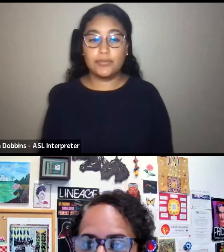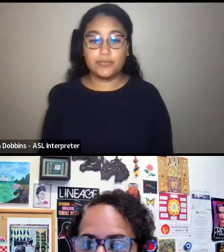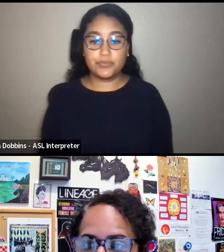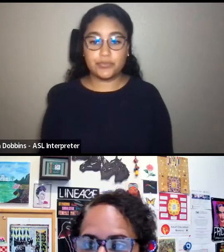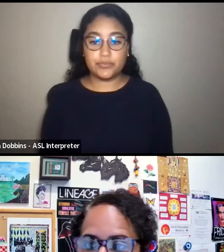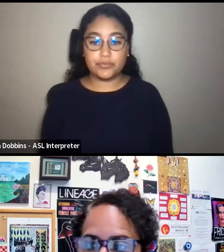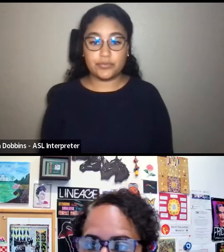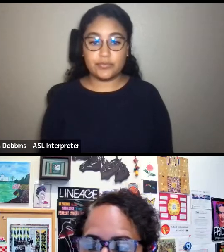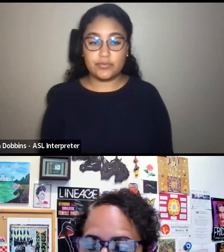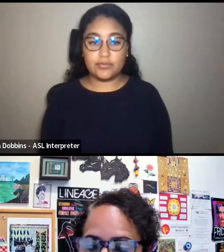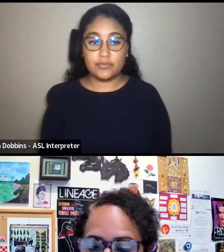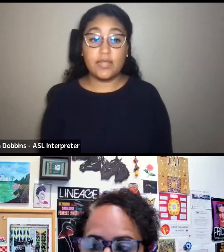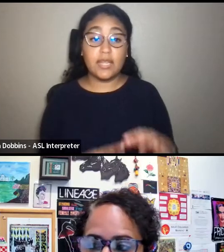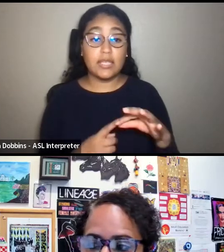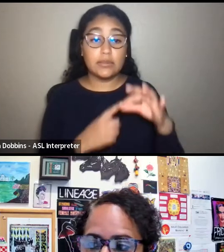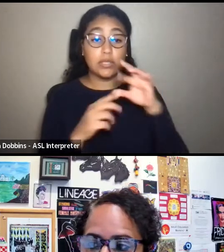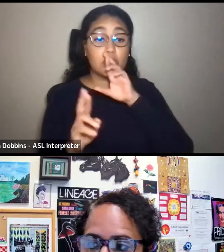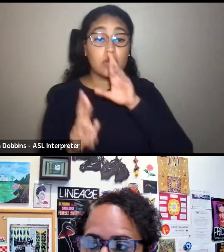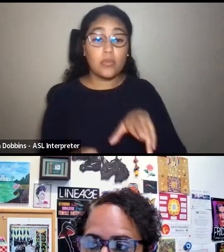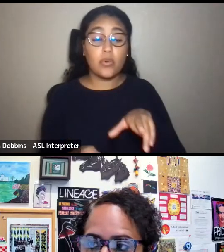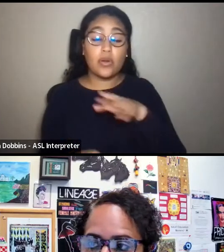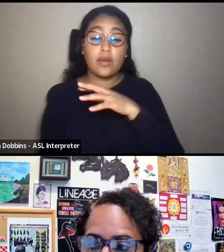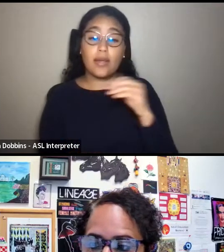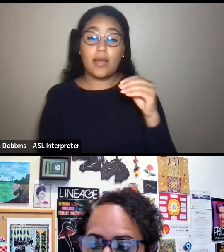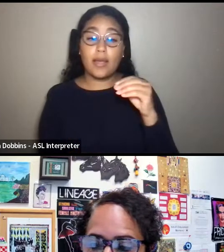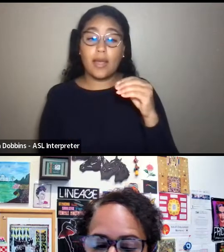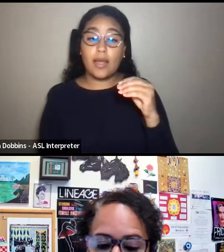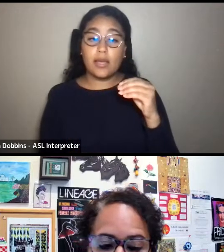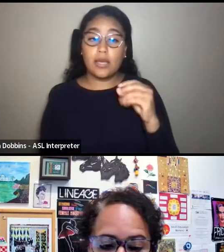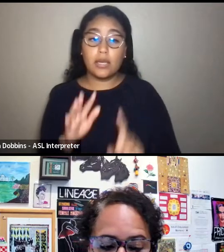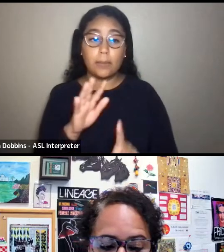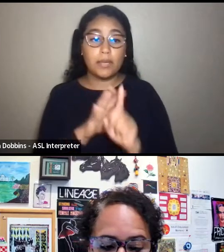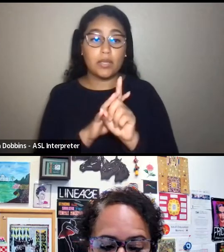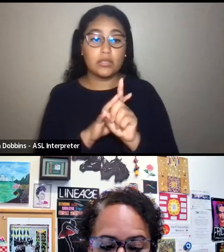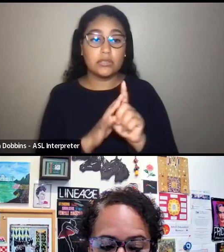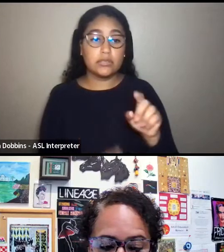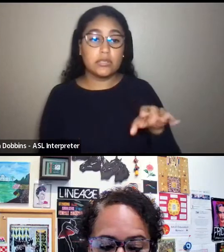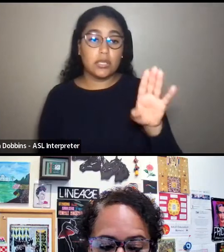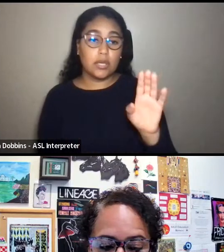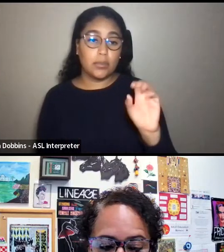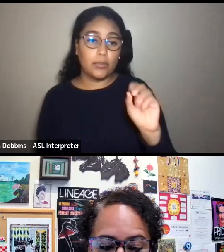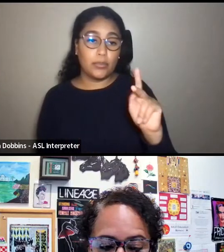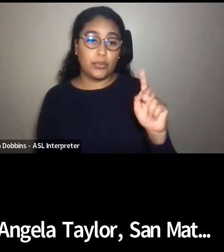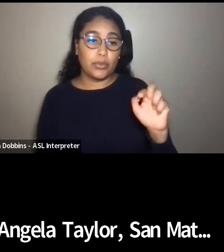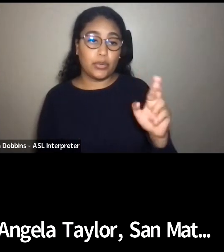Okay, moving on to special reports and appearances. Go ahead, Superintendent Booker.